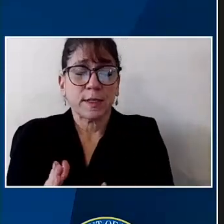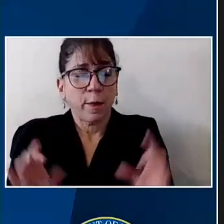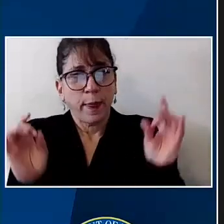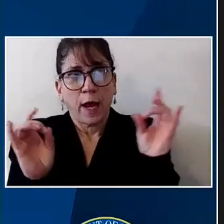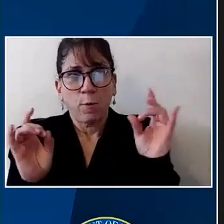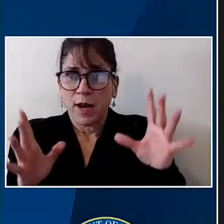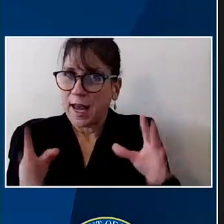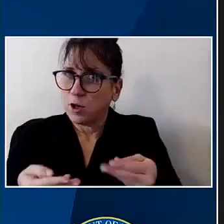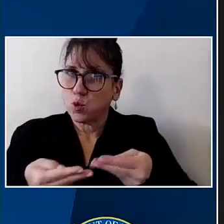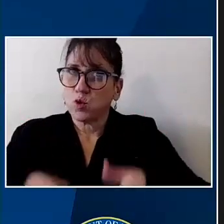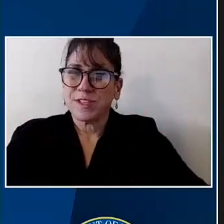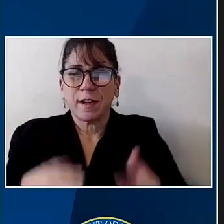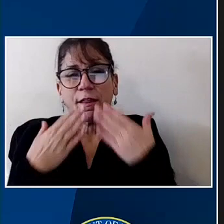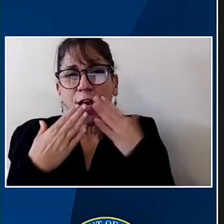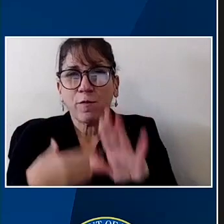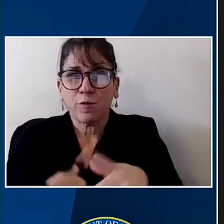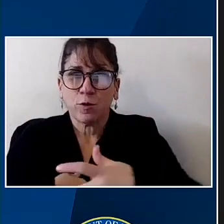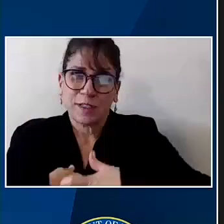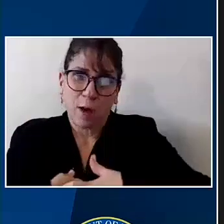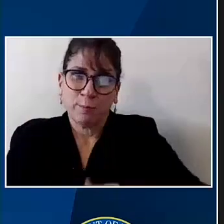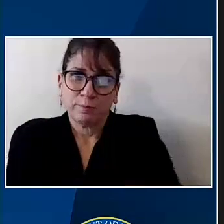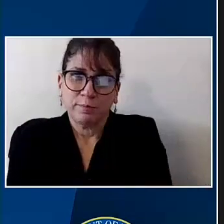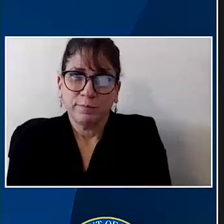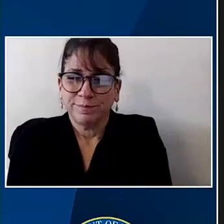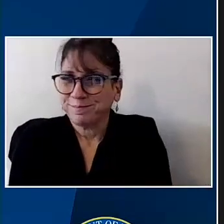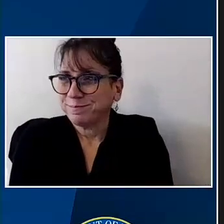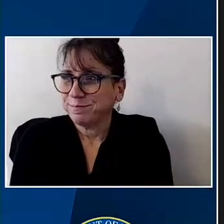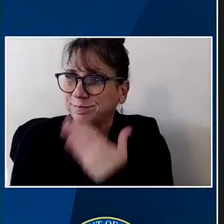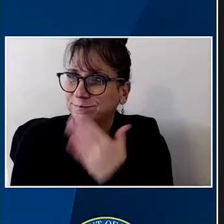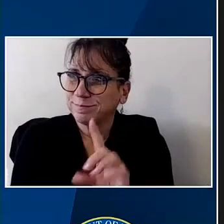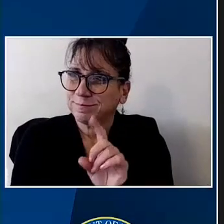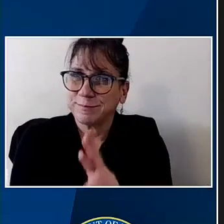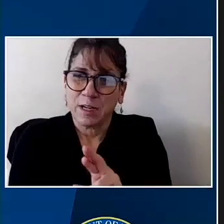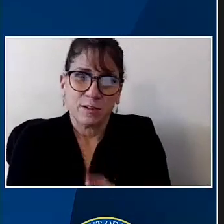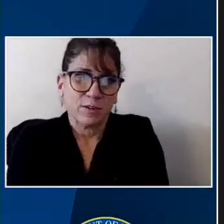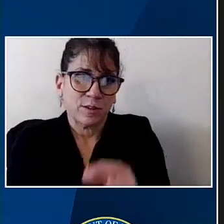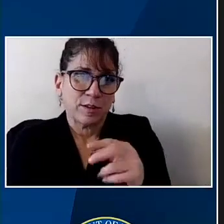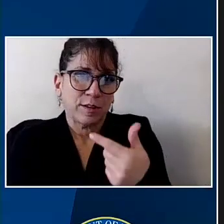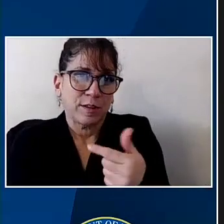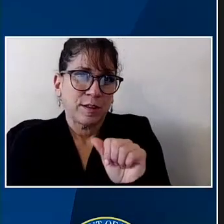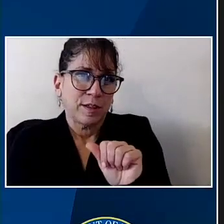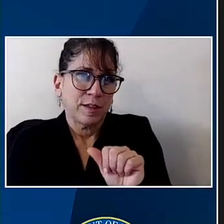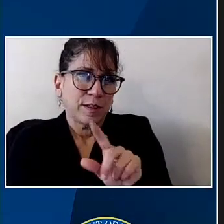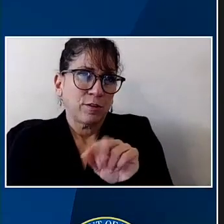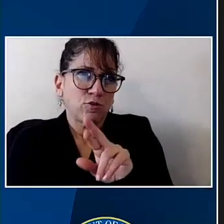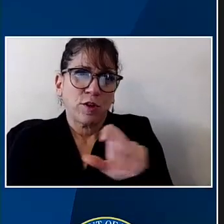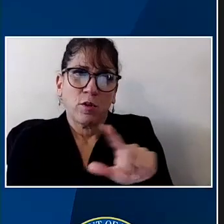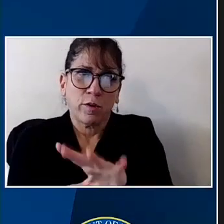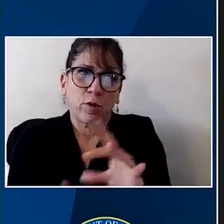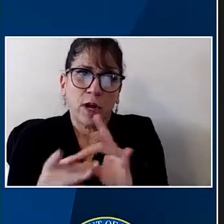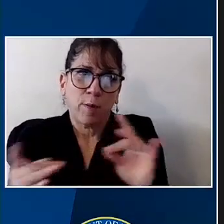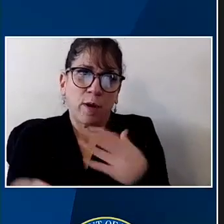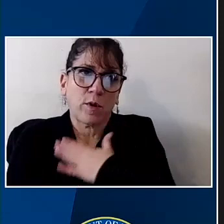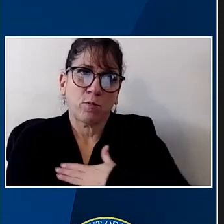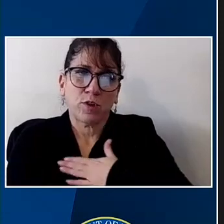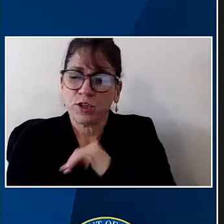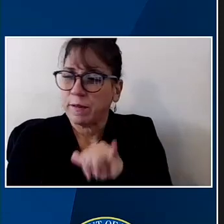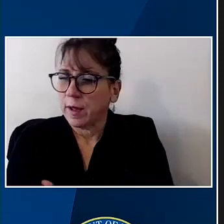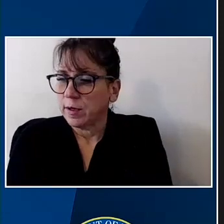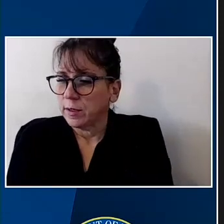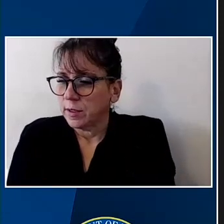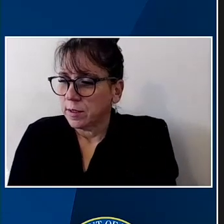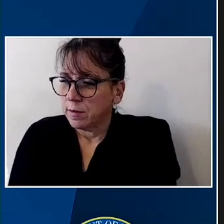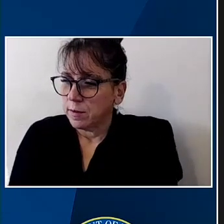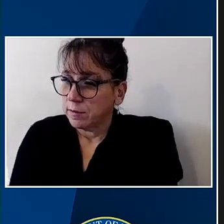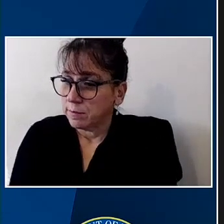lose it. Thank you for your time. Thank you, Dr. Kittrell, for your comment. We appreciate it. Absolutely. All right, John, I think we